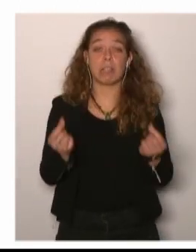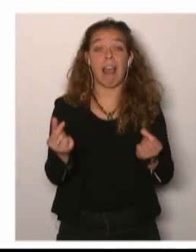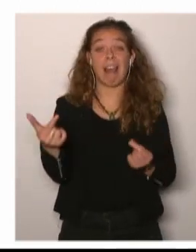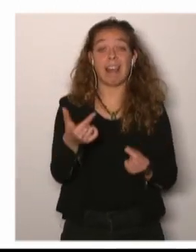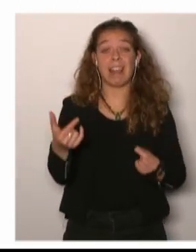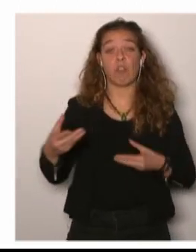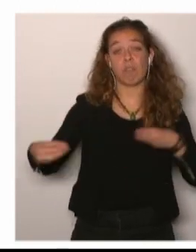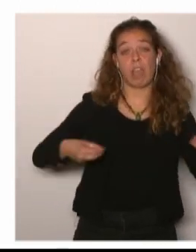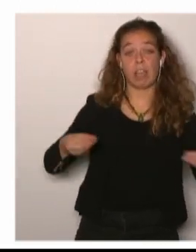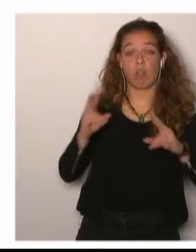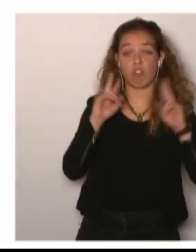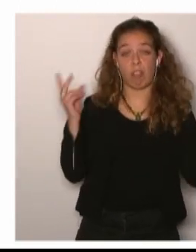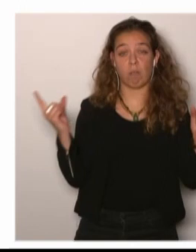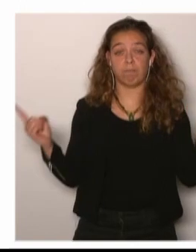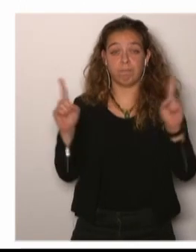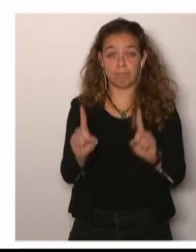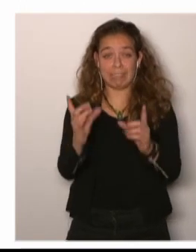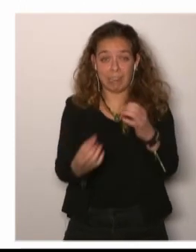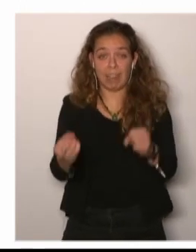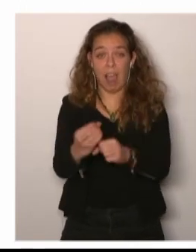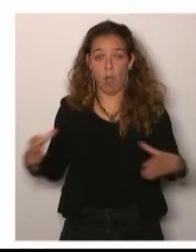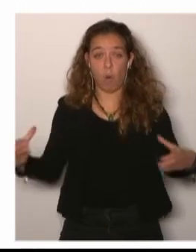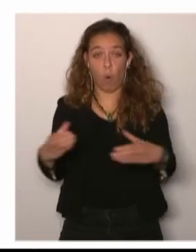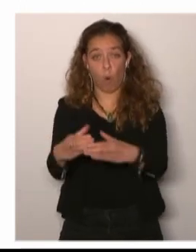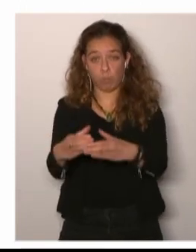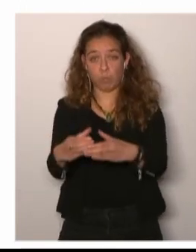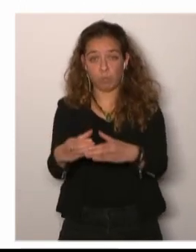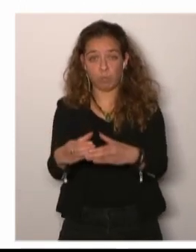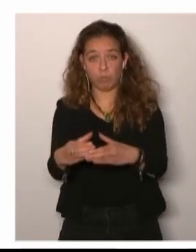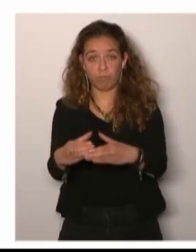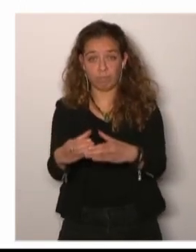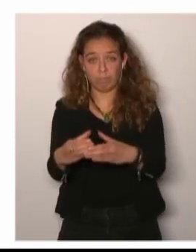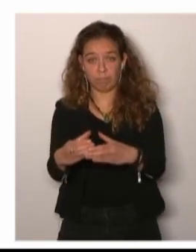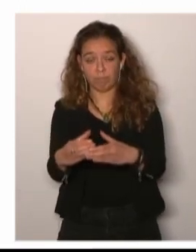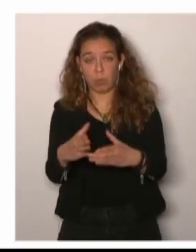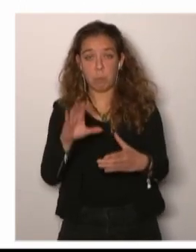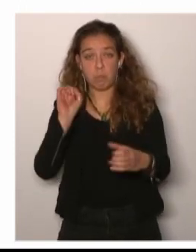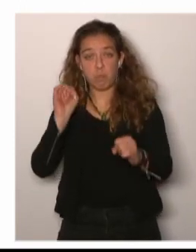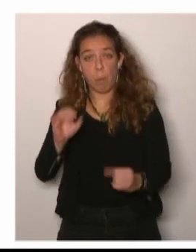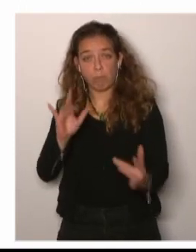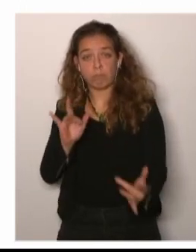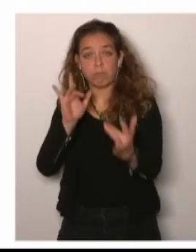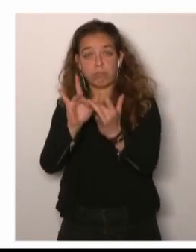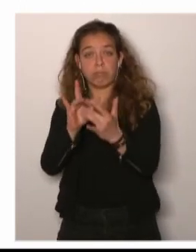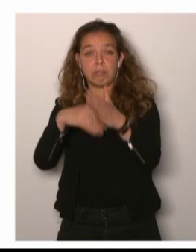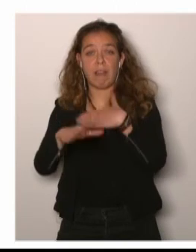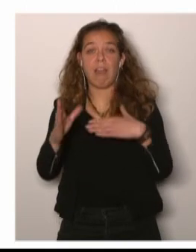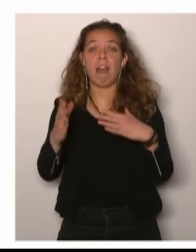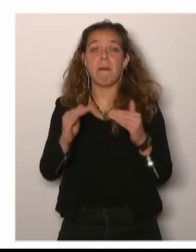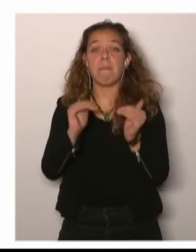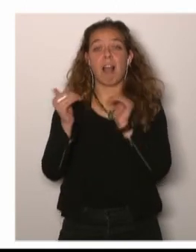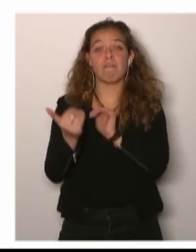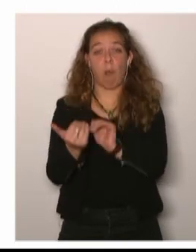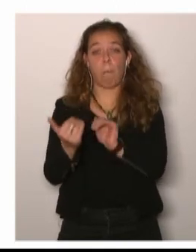dedicated stakeholder contact group under the EU Health Policy Platform, and this will be consulted and is being consulted in